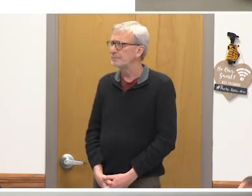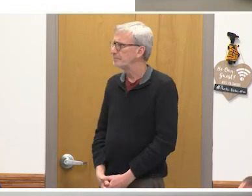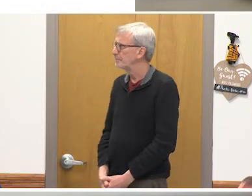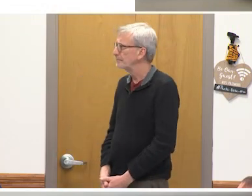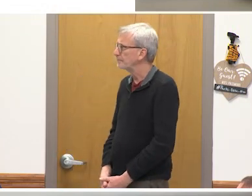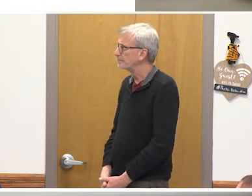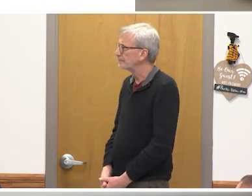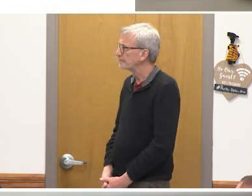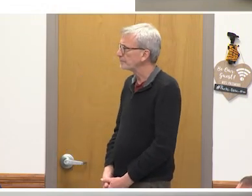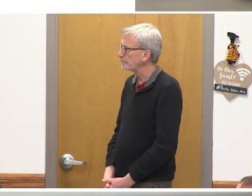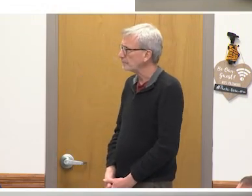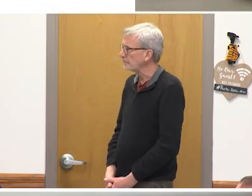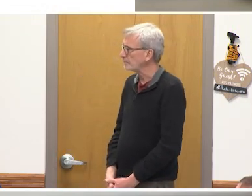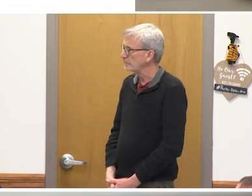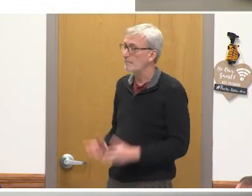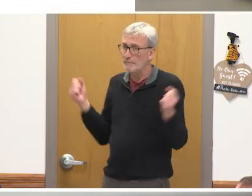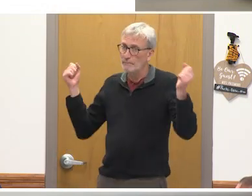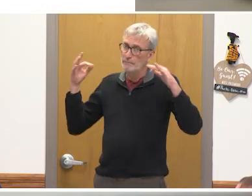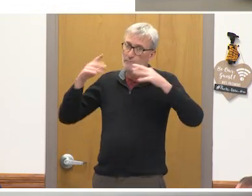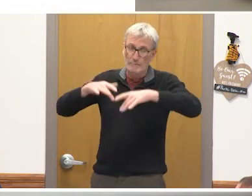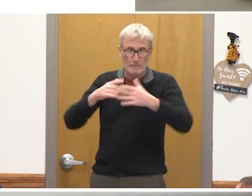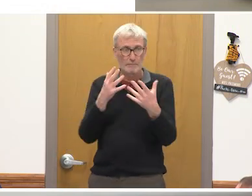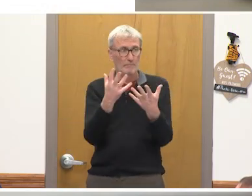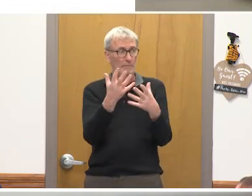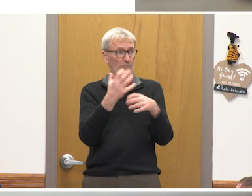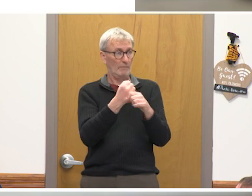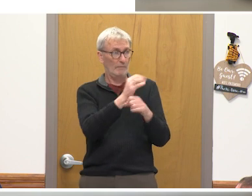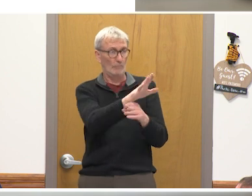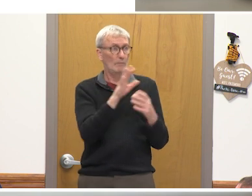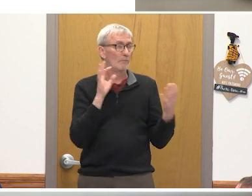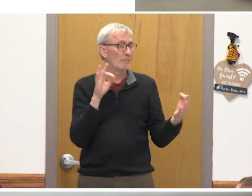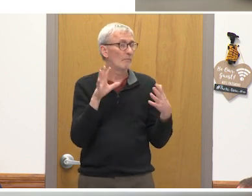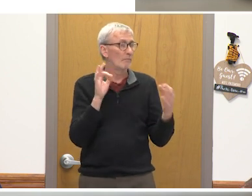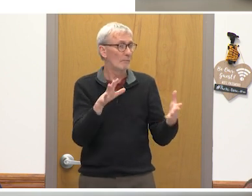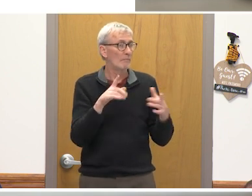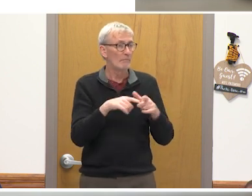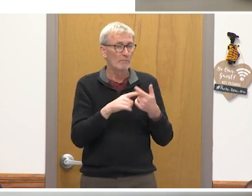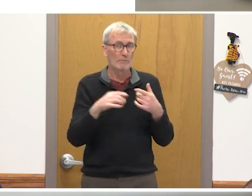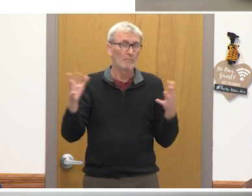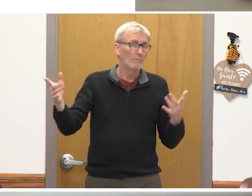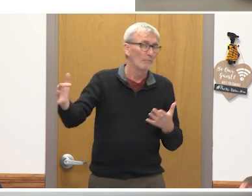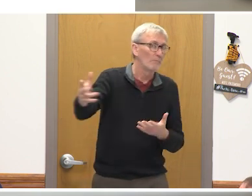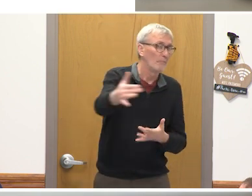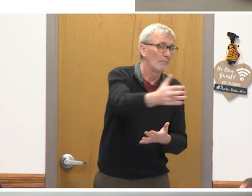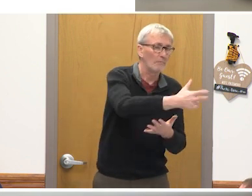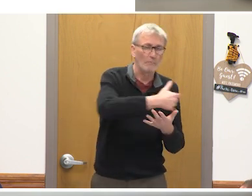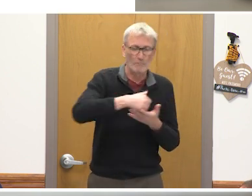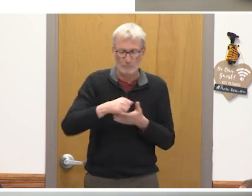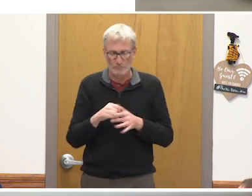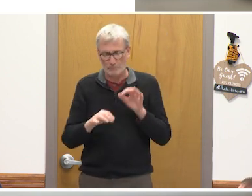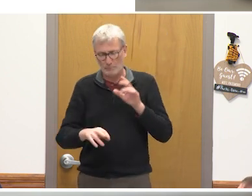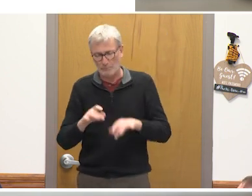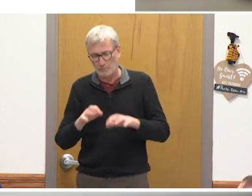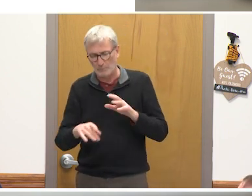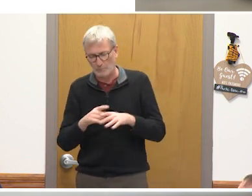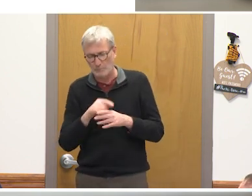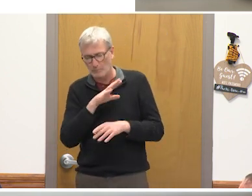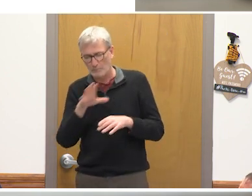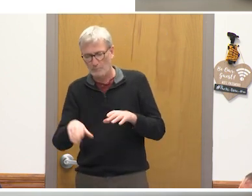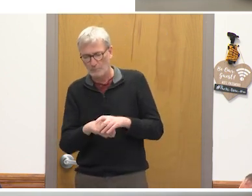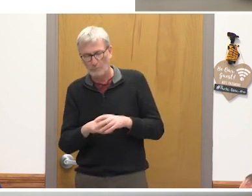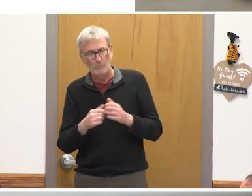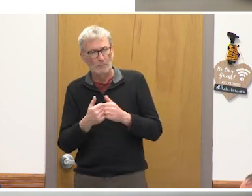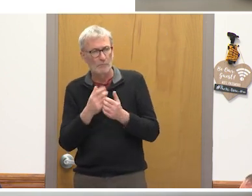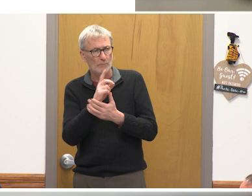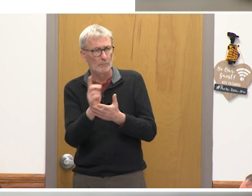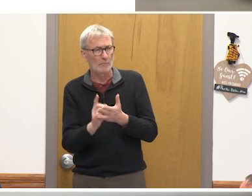So we're currently gathering community input, and then we will incorporate that community input into our design. And then looking